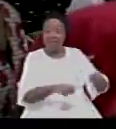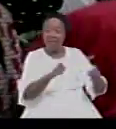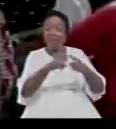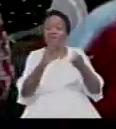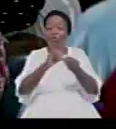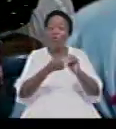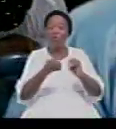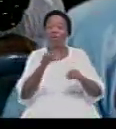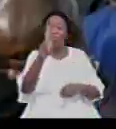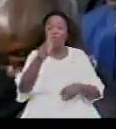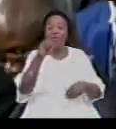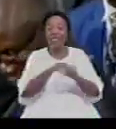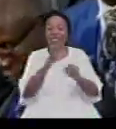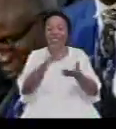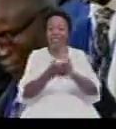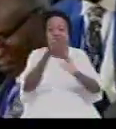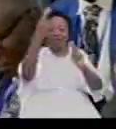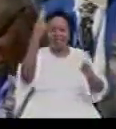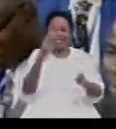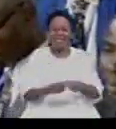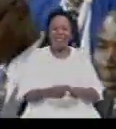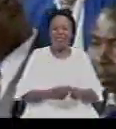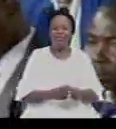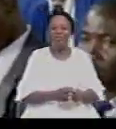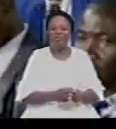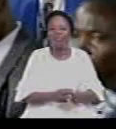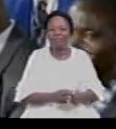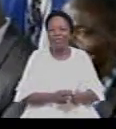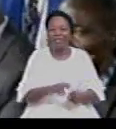in Jesus' name. The